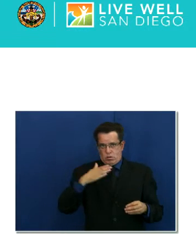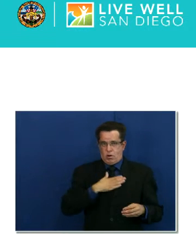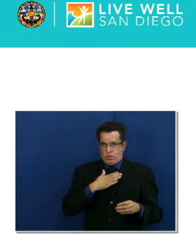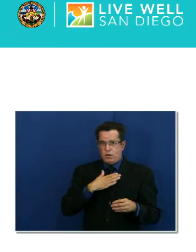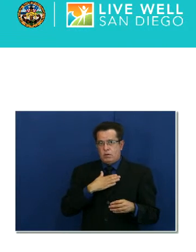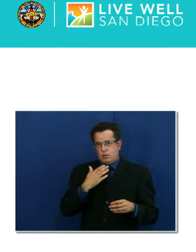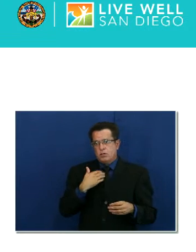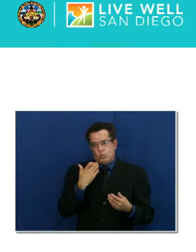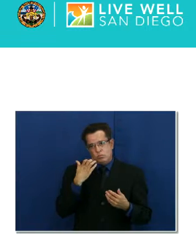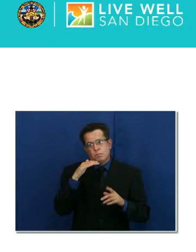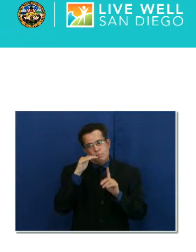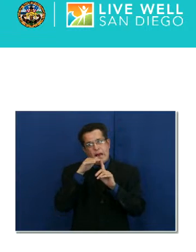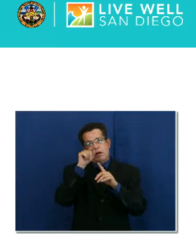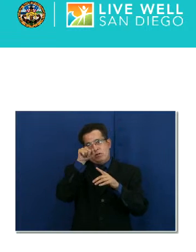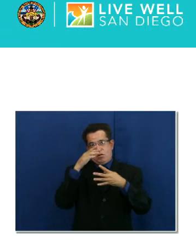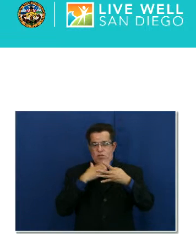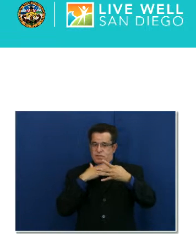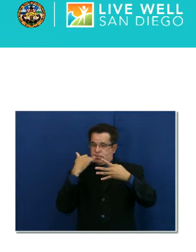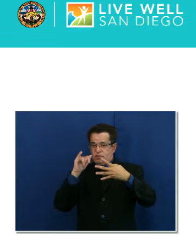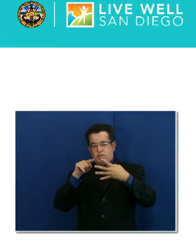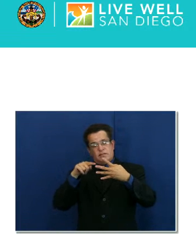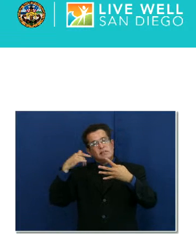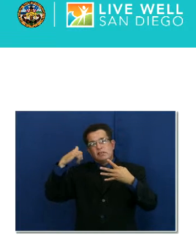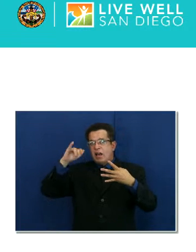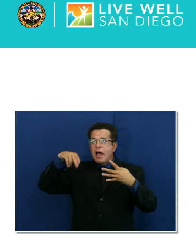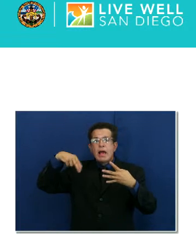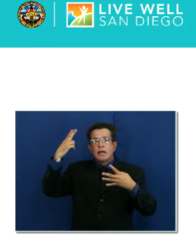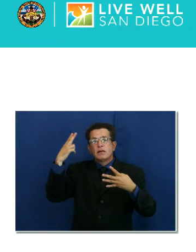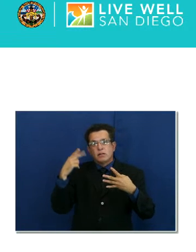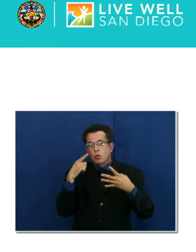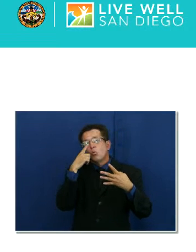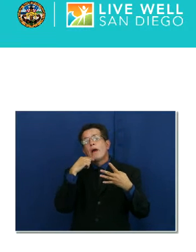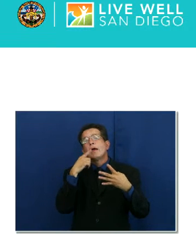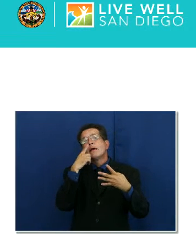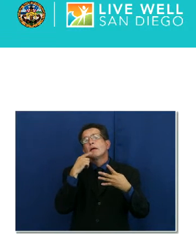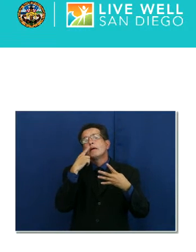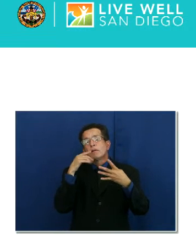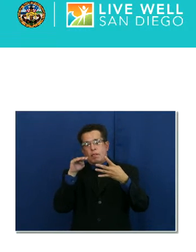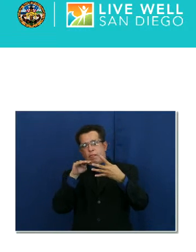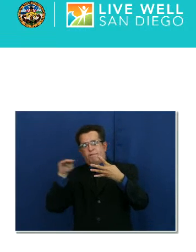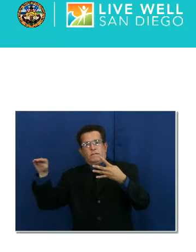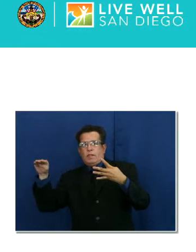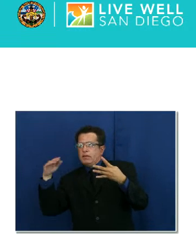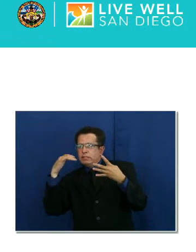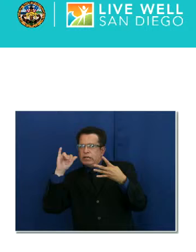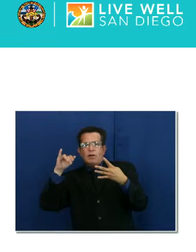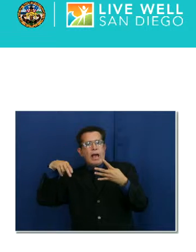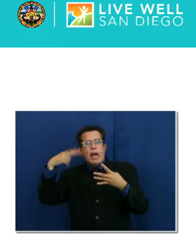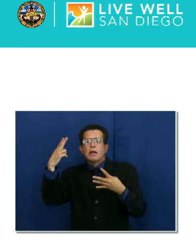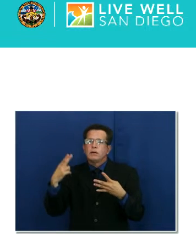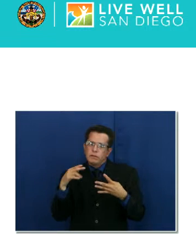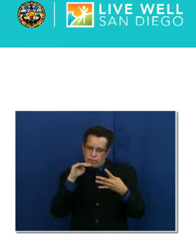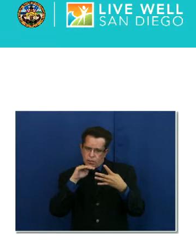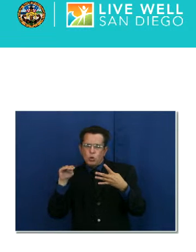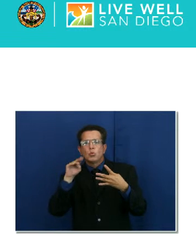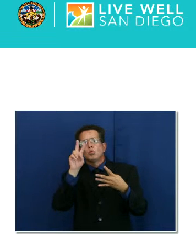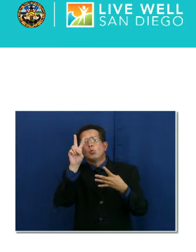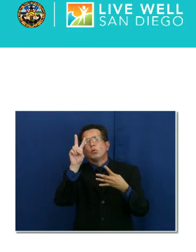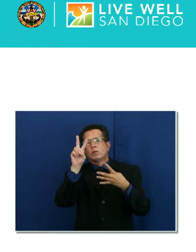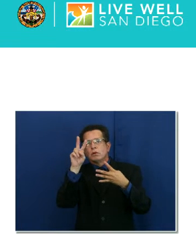reminder, remains in substantial or red tier, or tier 2.